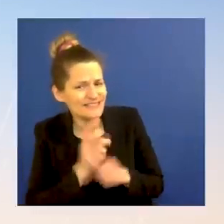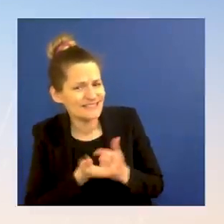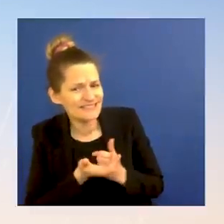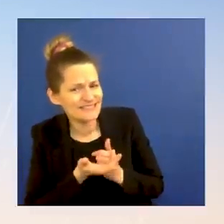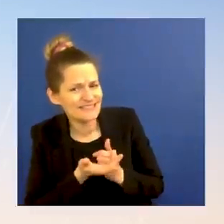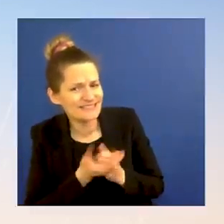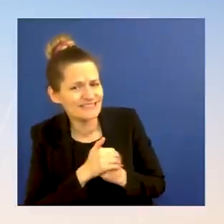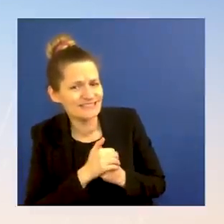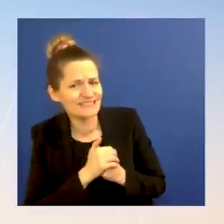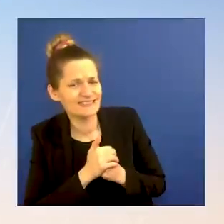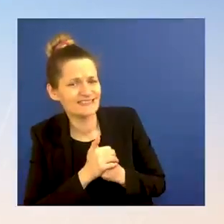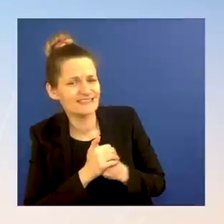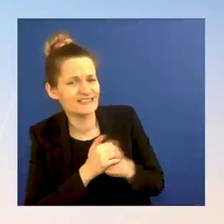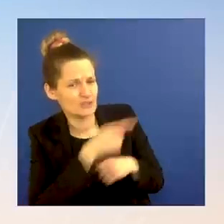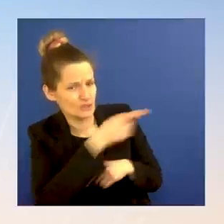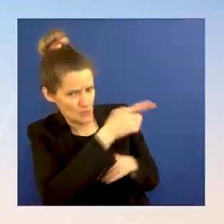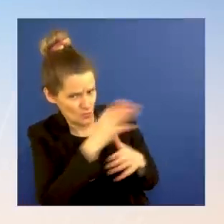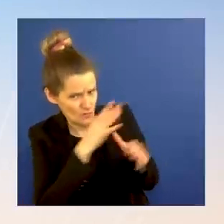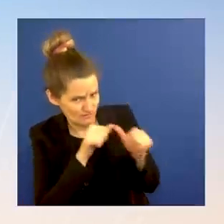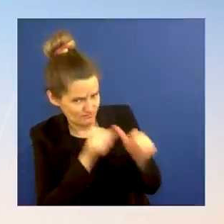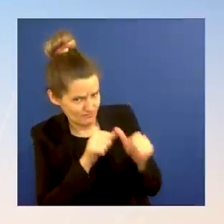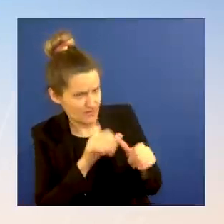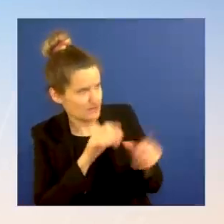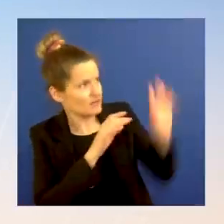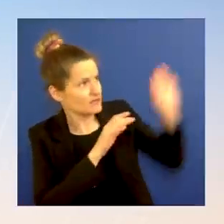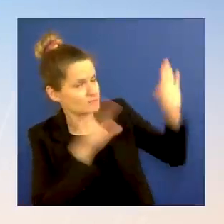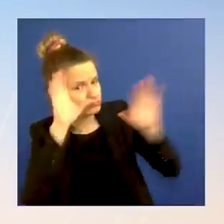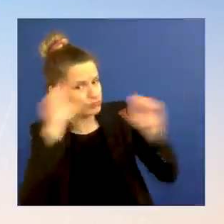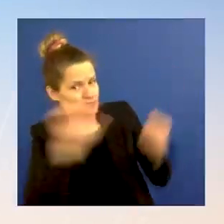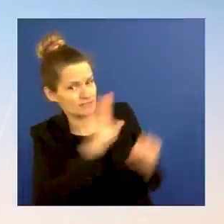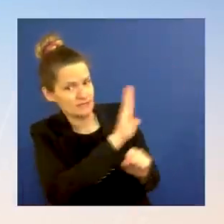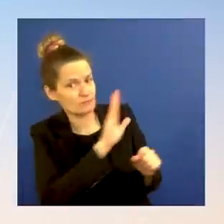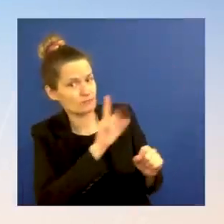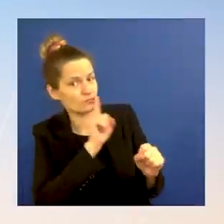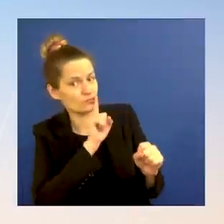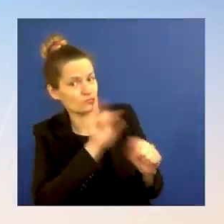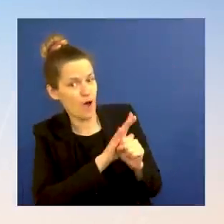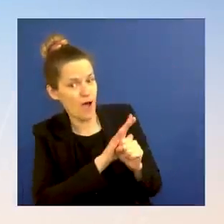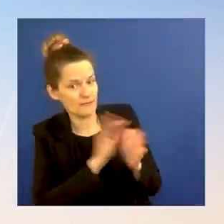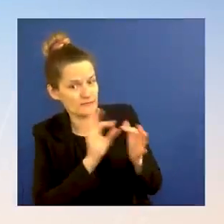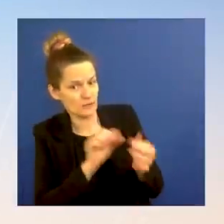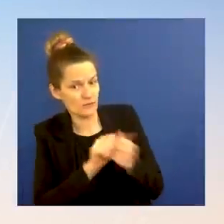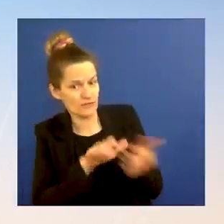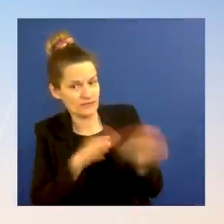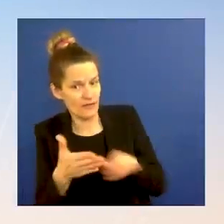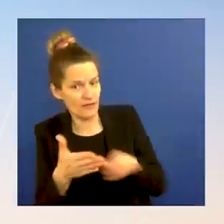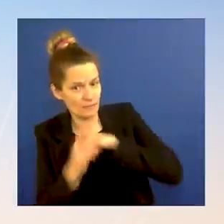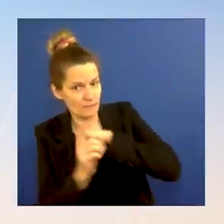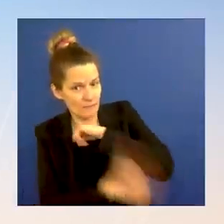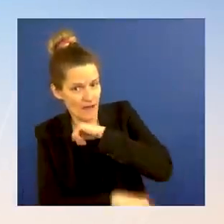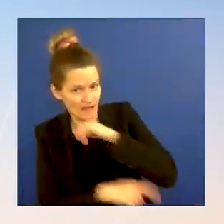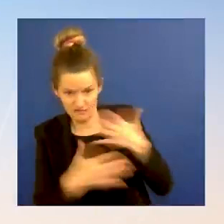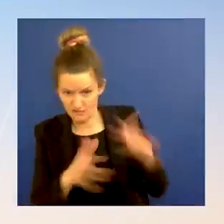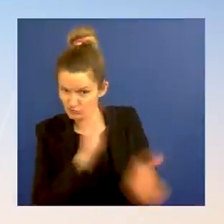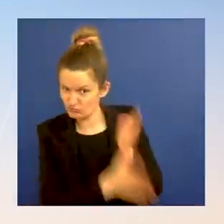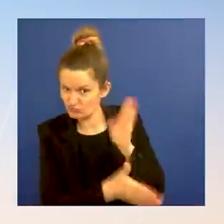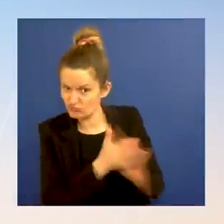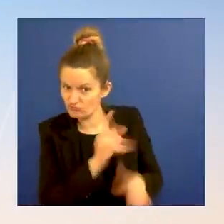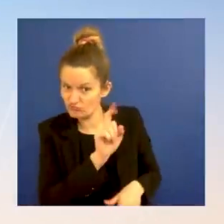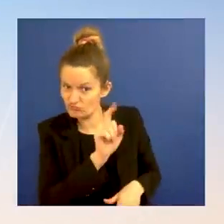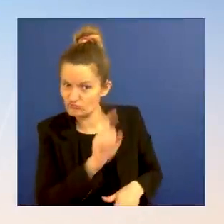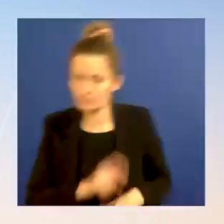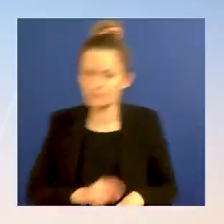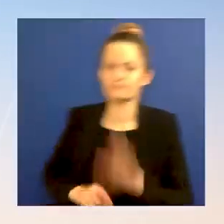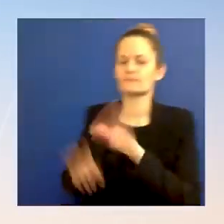death penalty? Well, the president certainly supports the attorney general's decision to issue a moratorium on federal executions while it